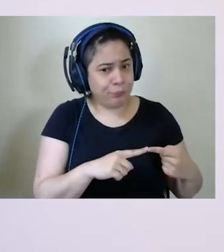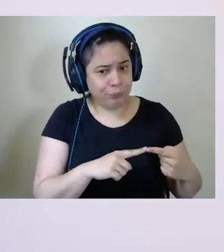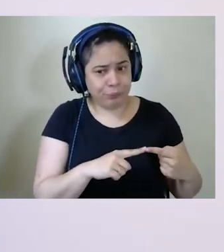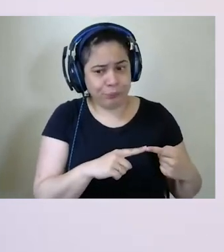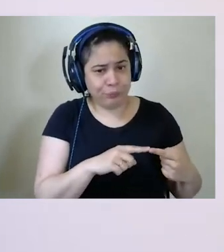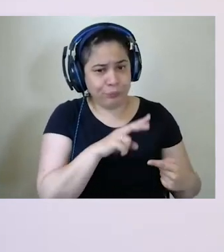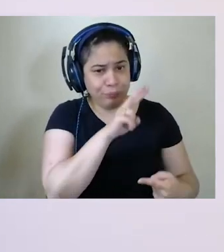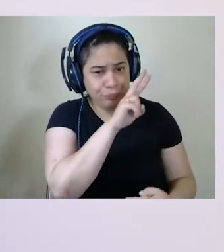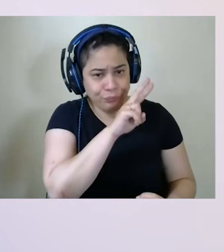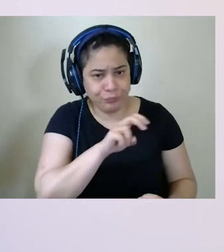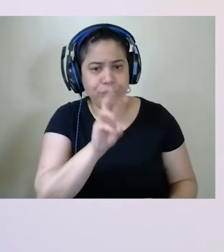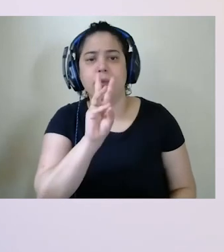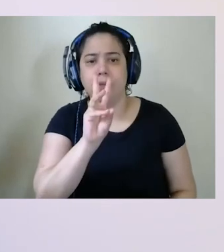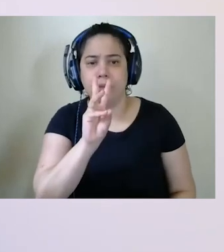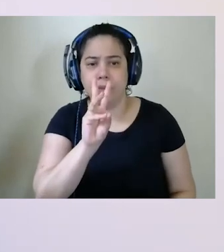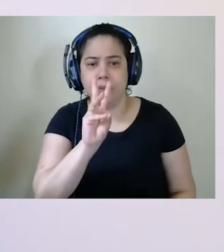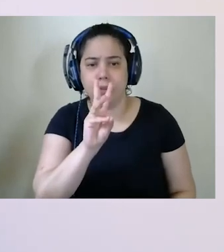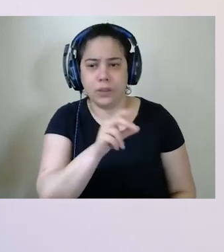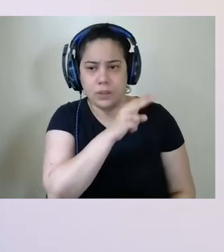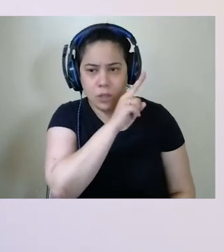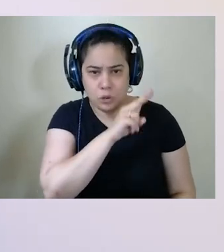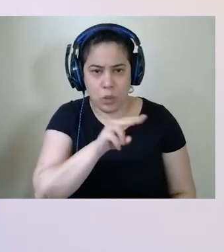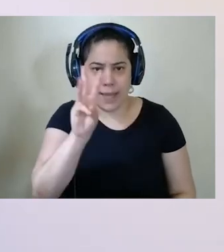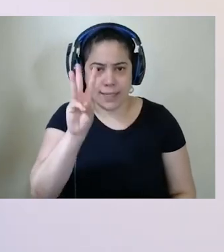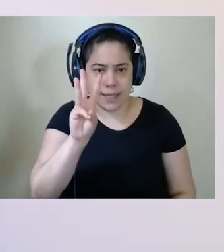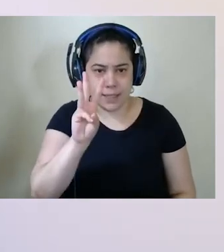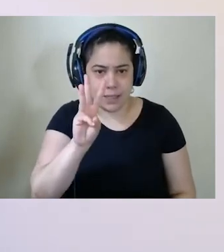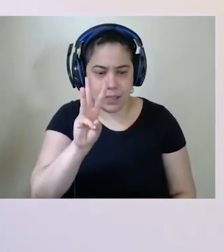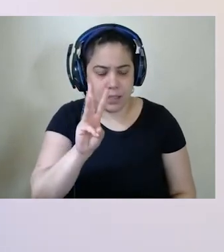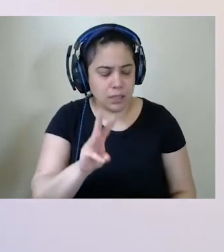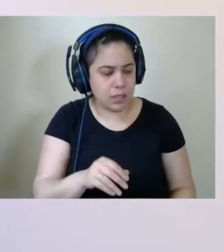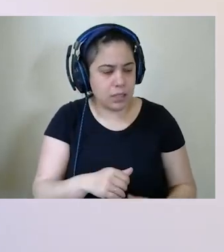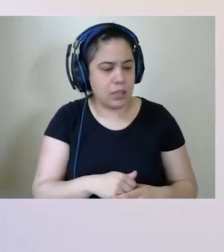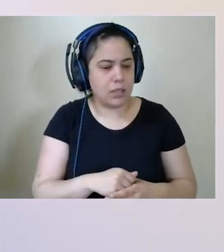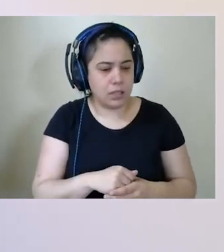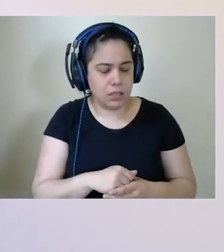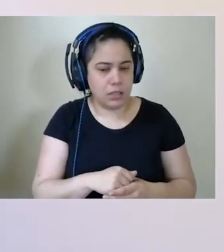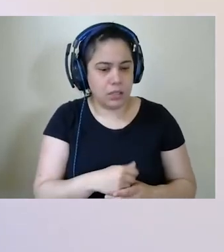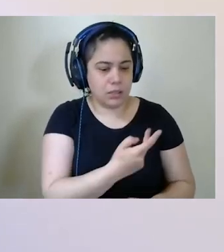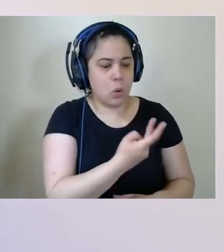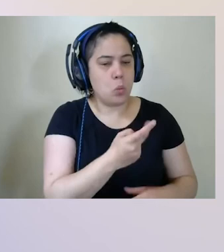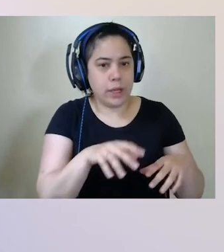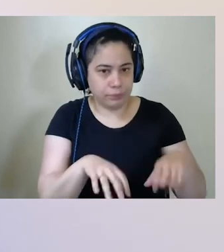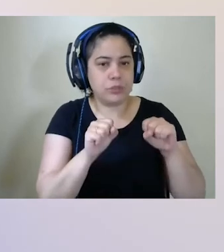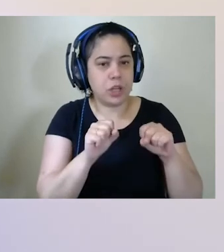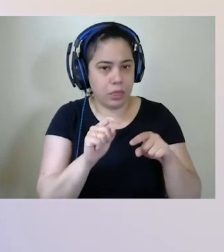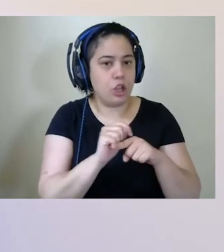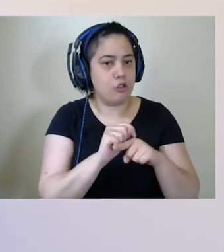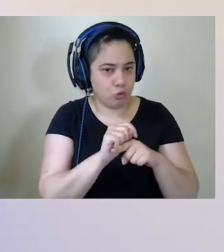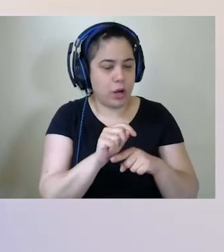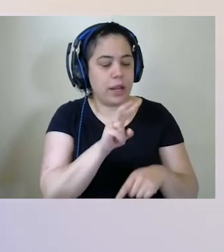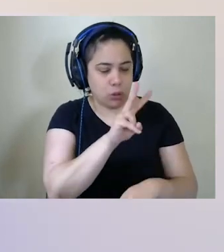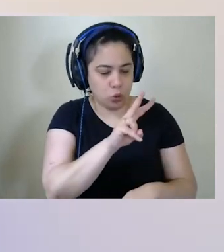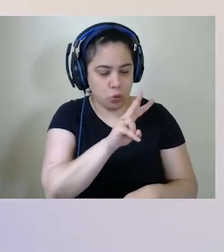2006, I think it was. 2006. And we did the training in 2006. And